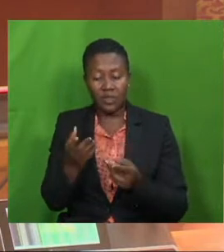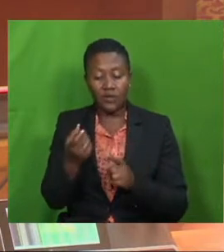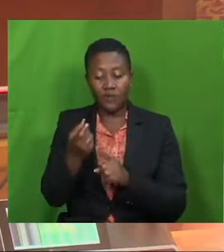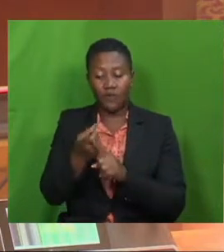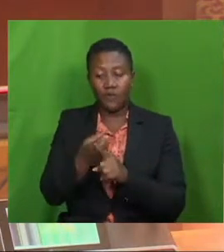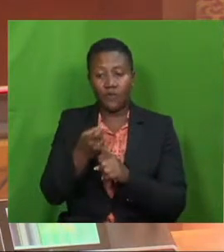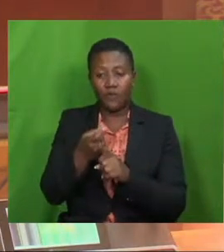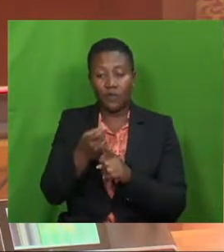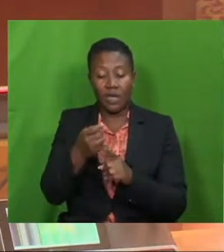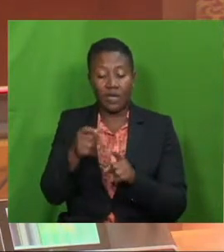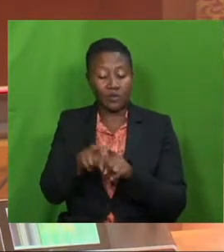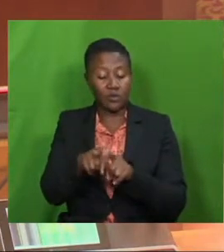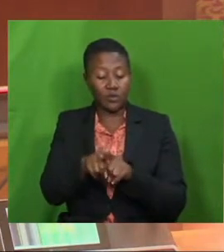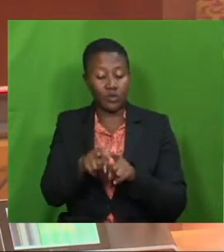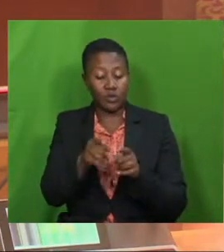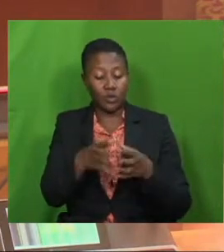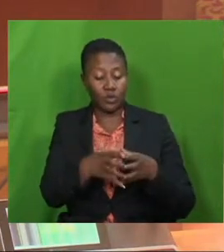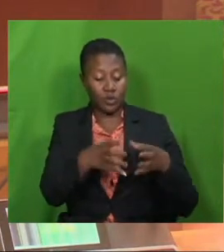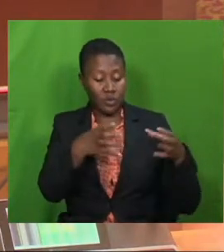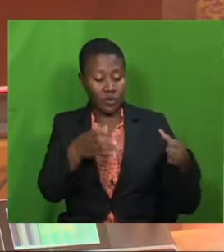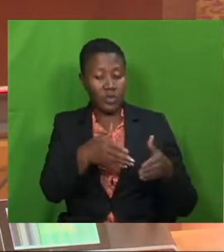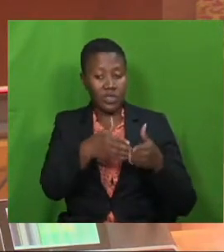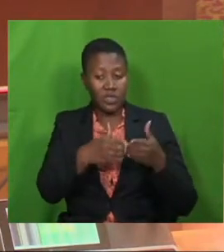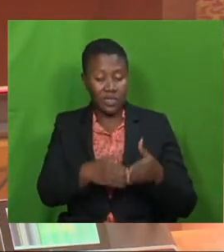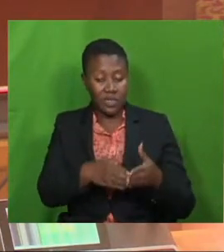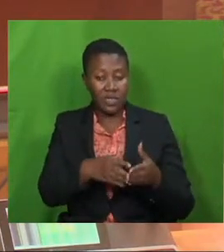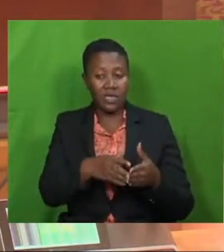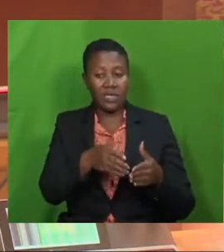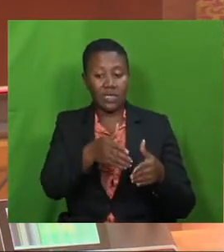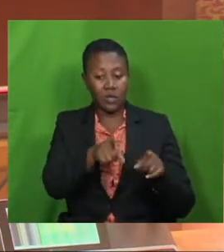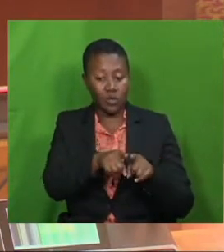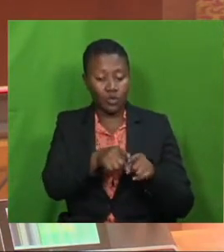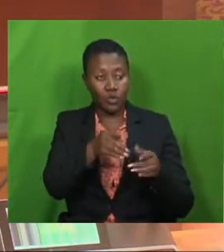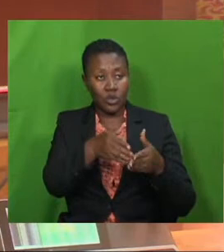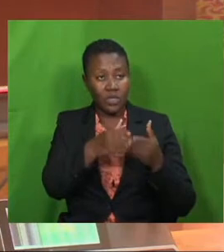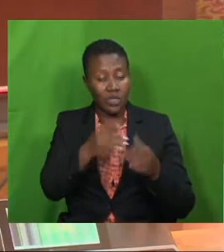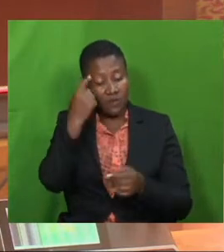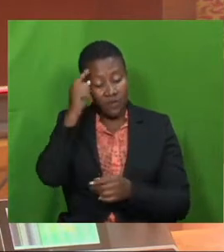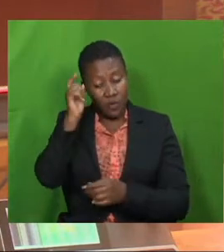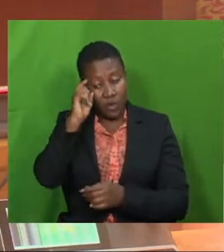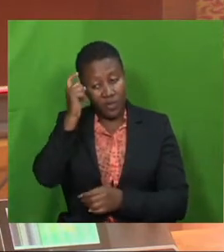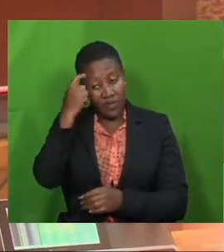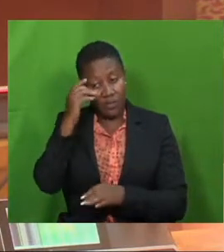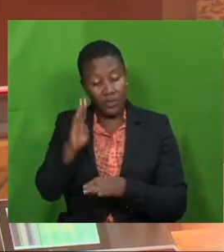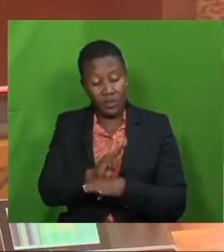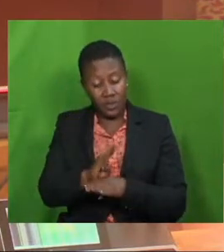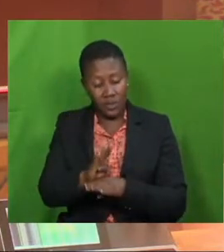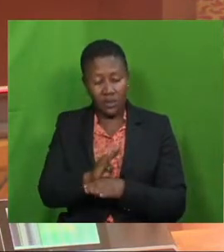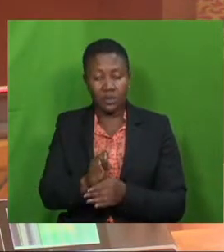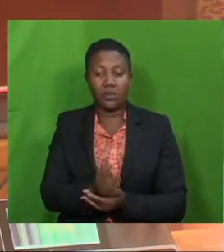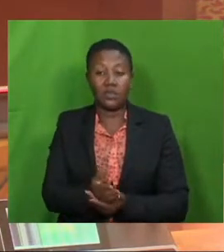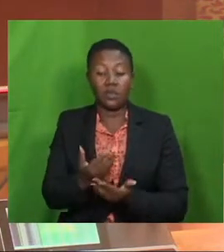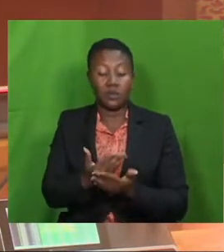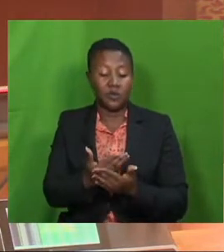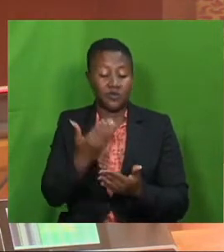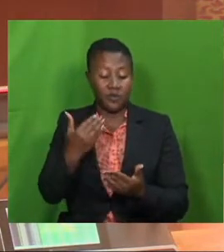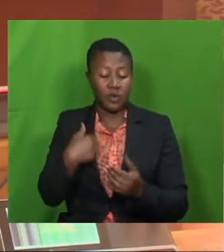leader and leader of government business. But Mr. Speaker, before I